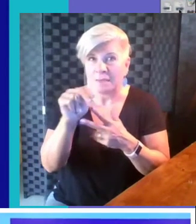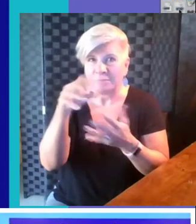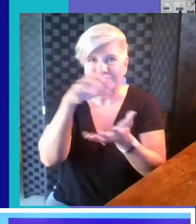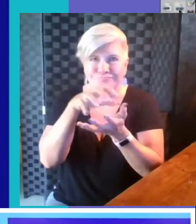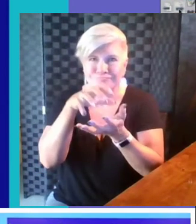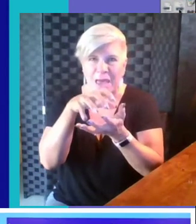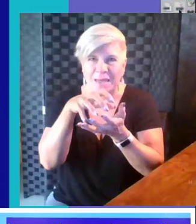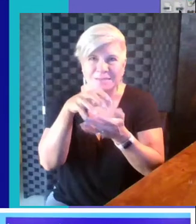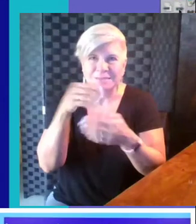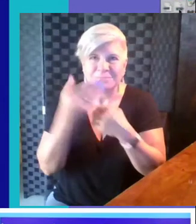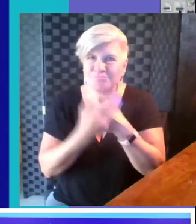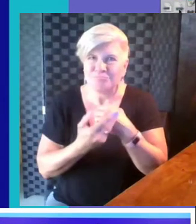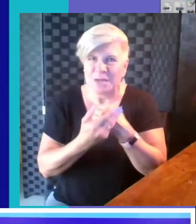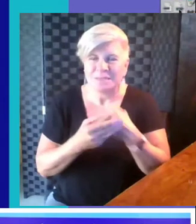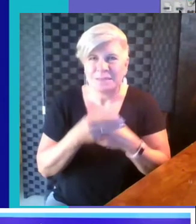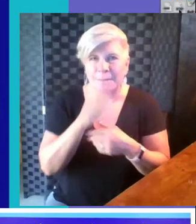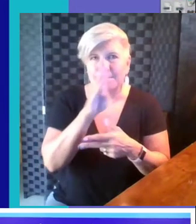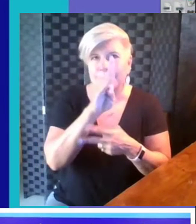b-un,